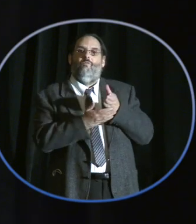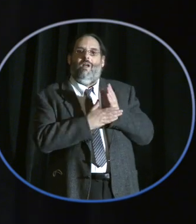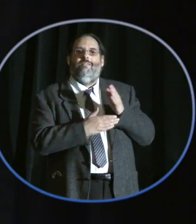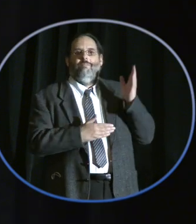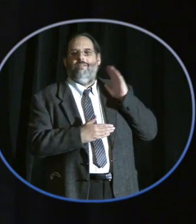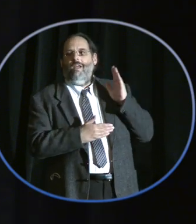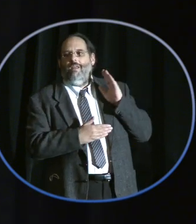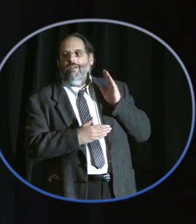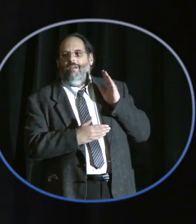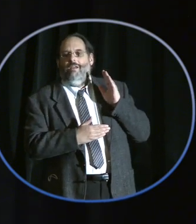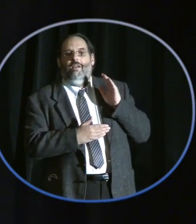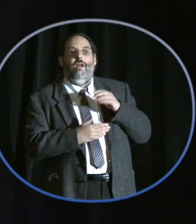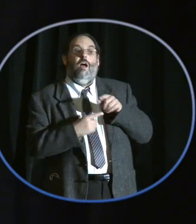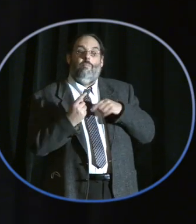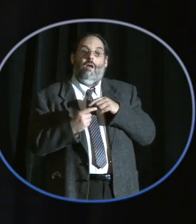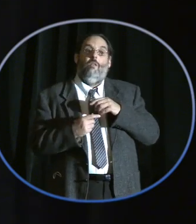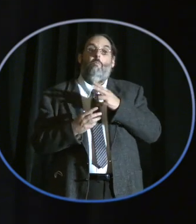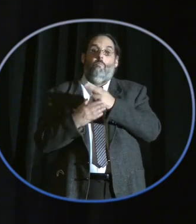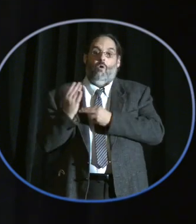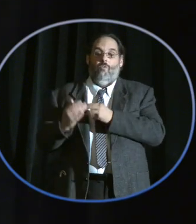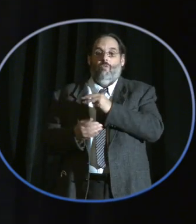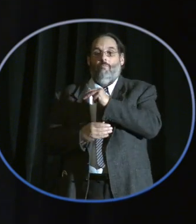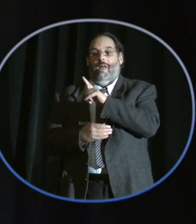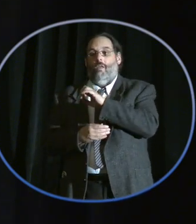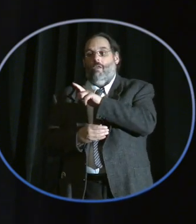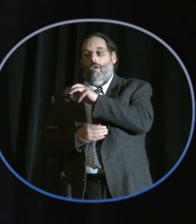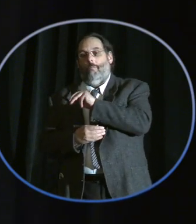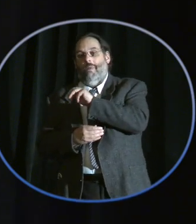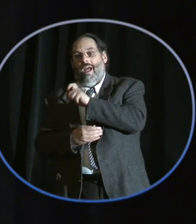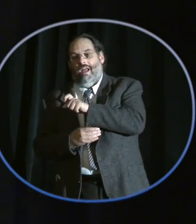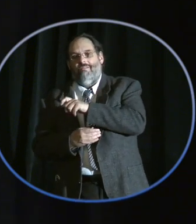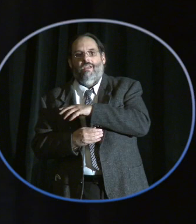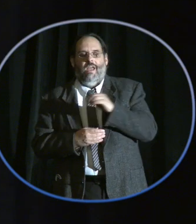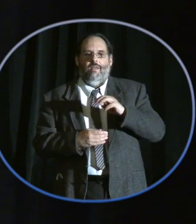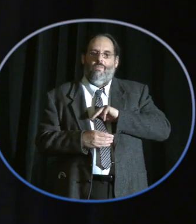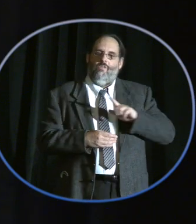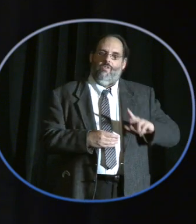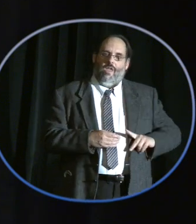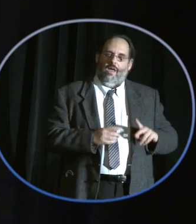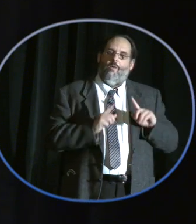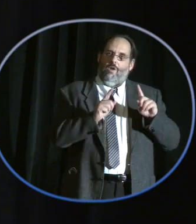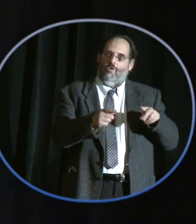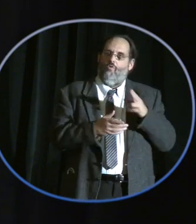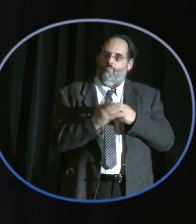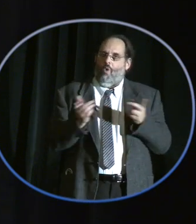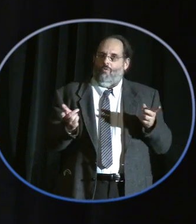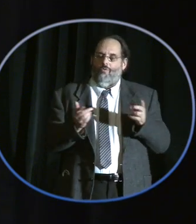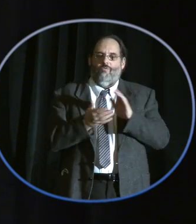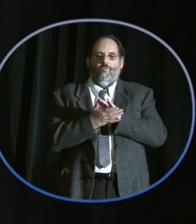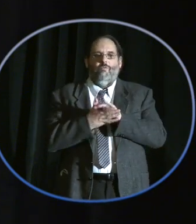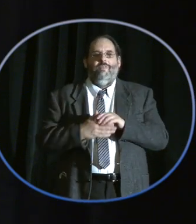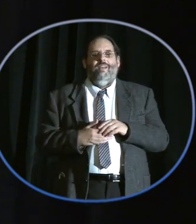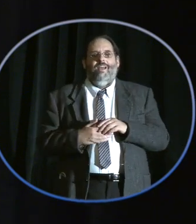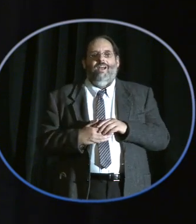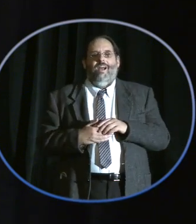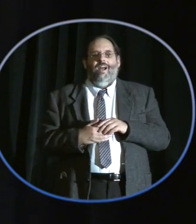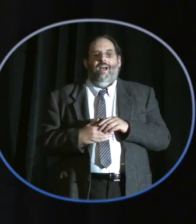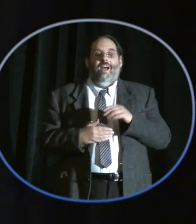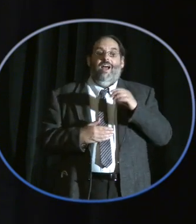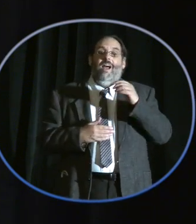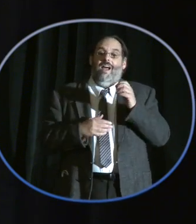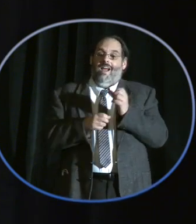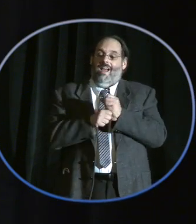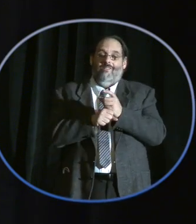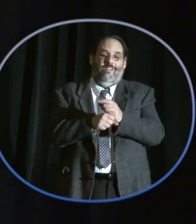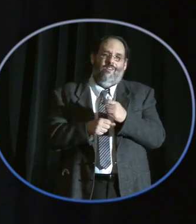and Dr. King and Malcolm X, which I had the opportunity to attend both of them. You don't. Every year,